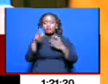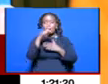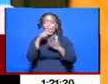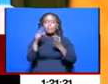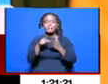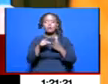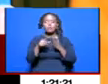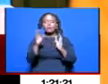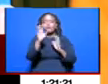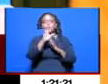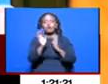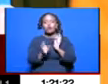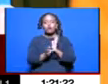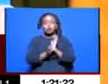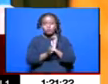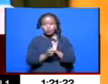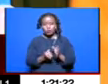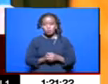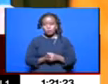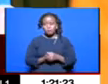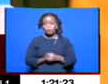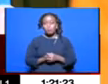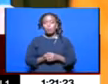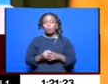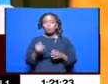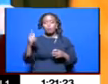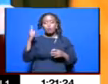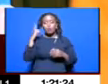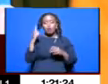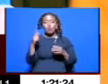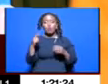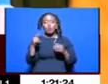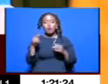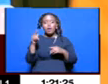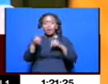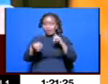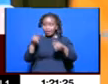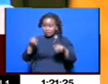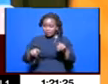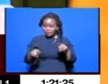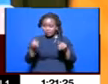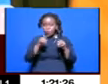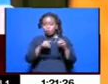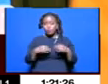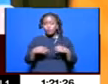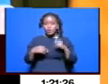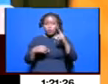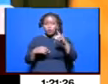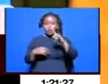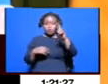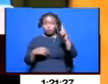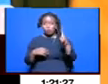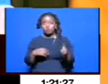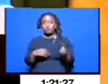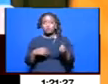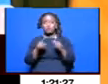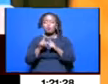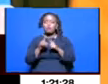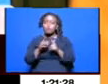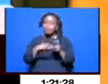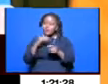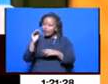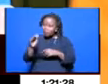Constitution, a tool of analysis that, faced with such questions as the ones I have posed, a court of law must